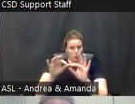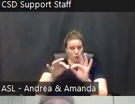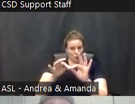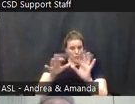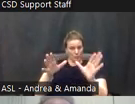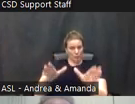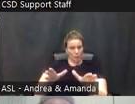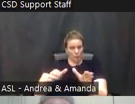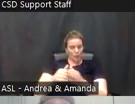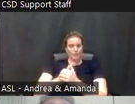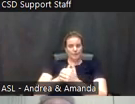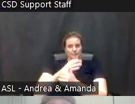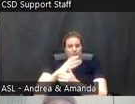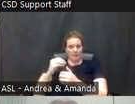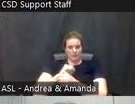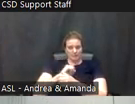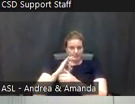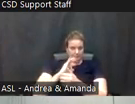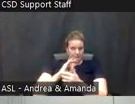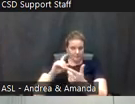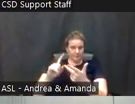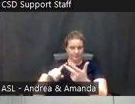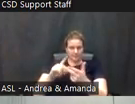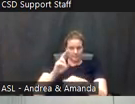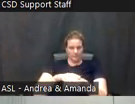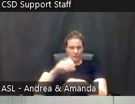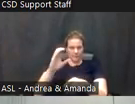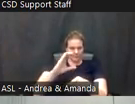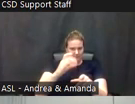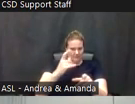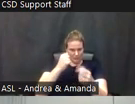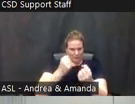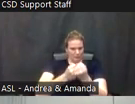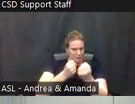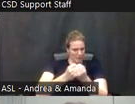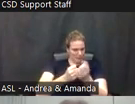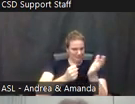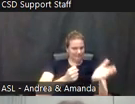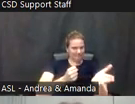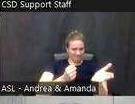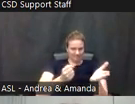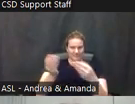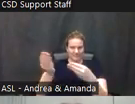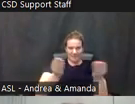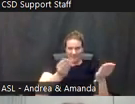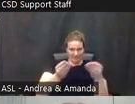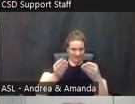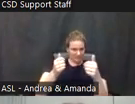interpreters and the staff, and of course, Christine, for support and the facilitation.